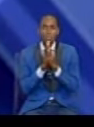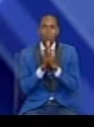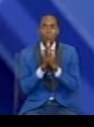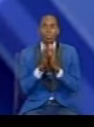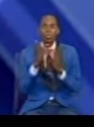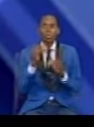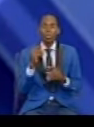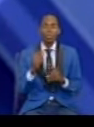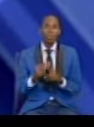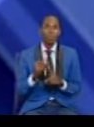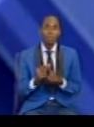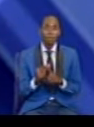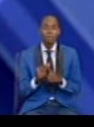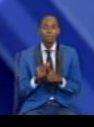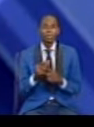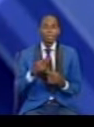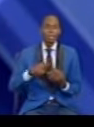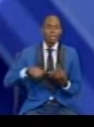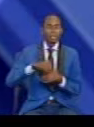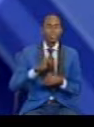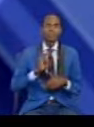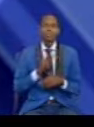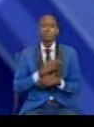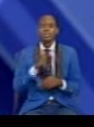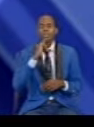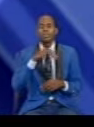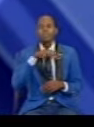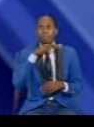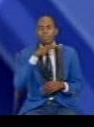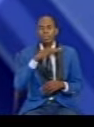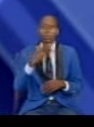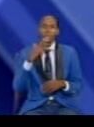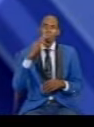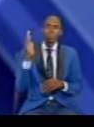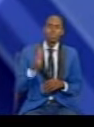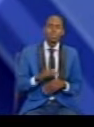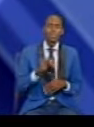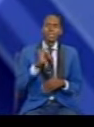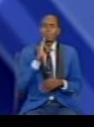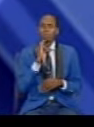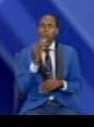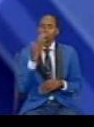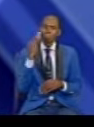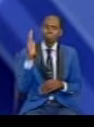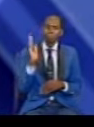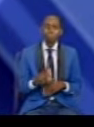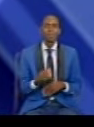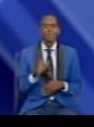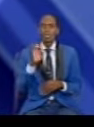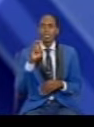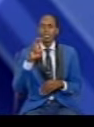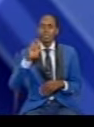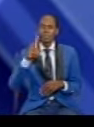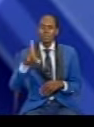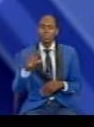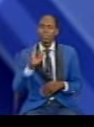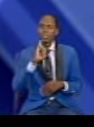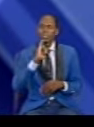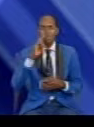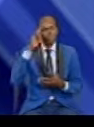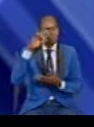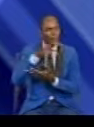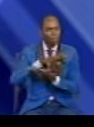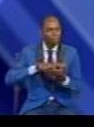us is corrupt, is wicked, is evil, is confused,